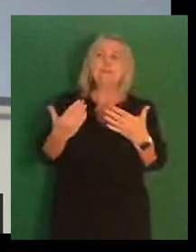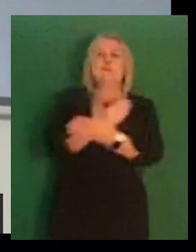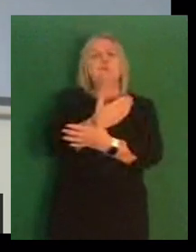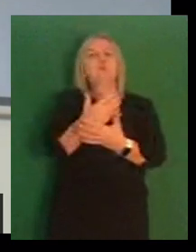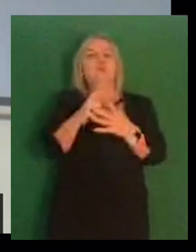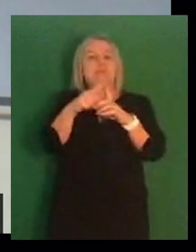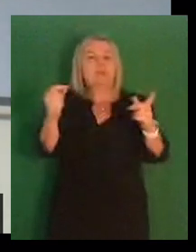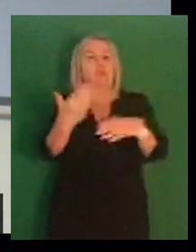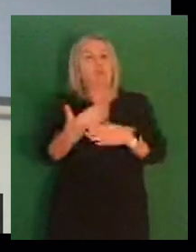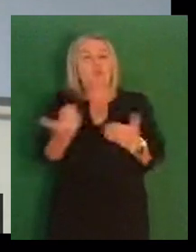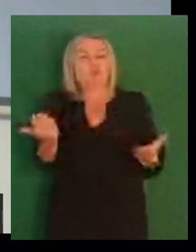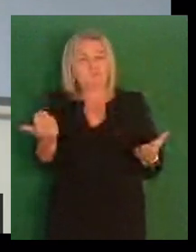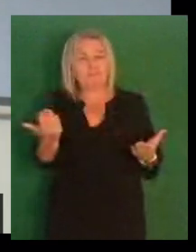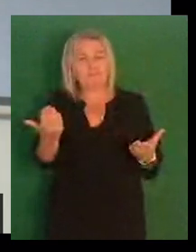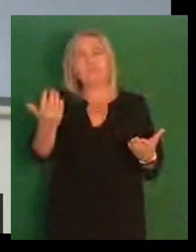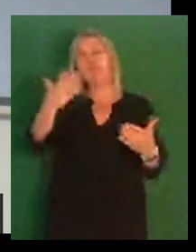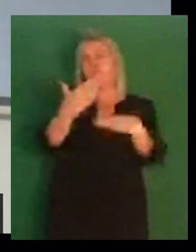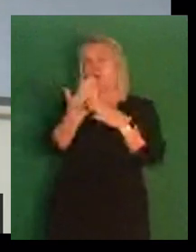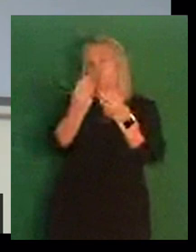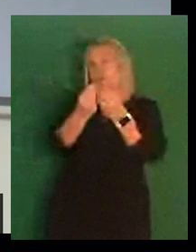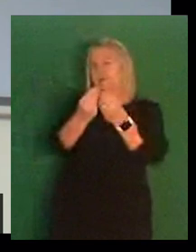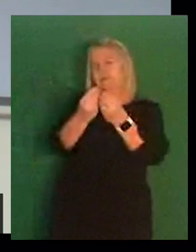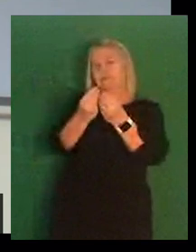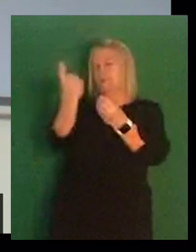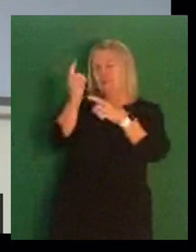reveal the labour and